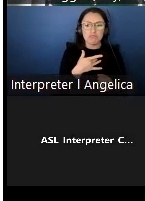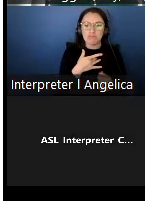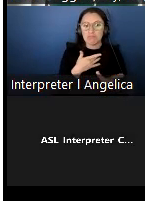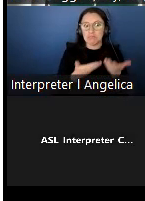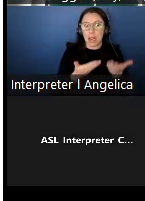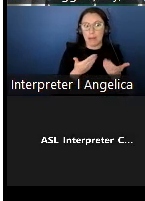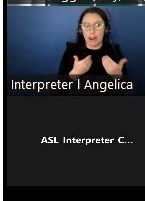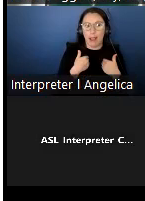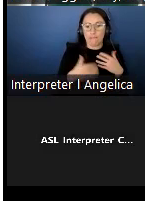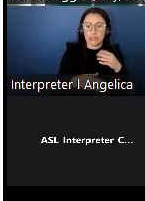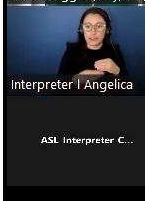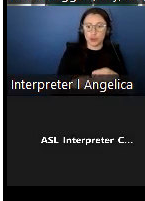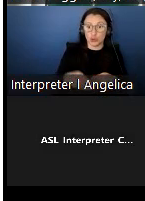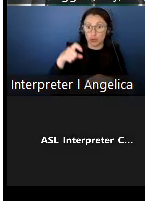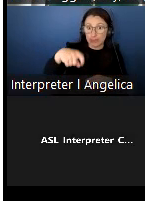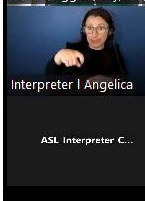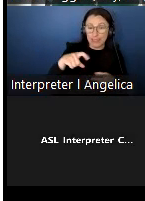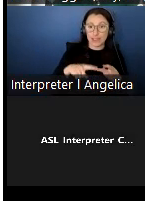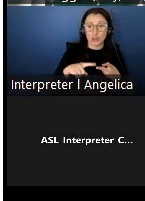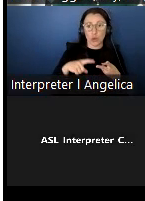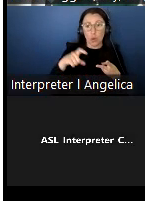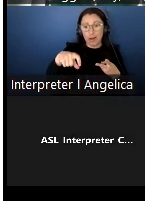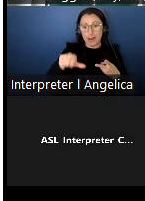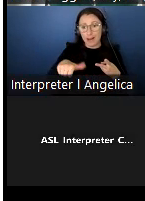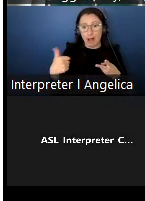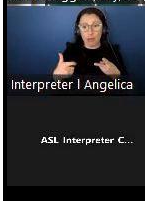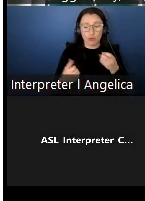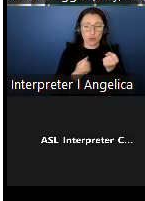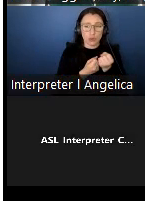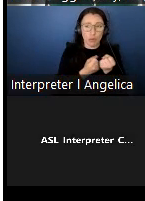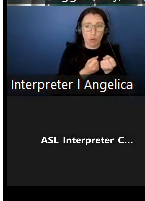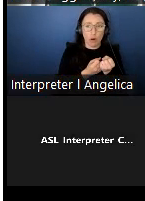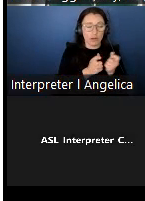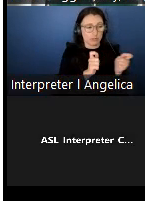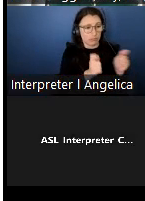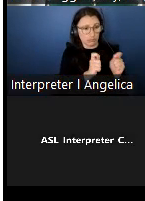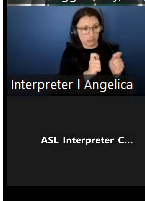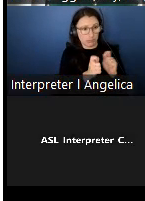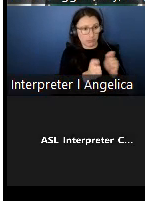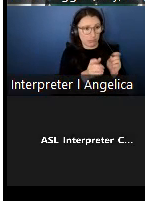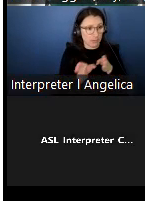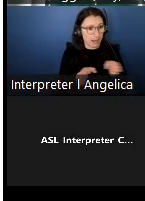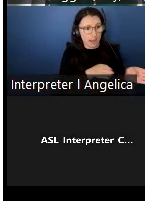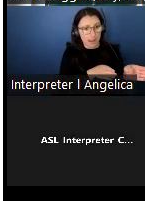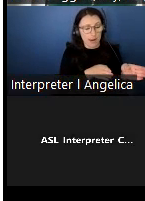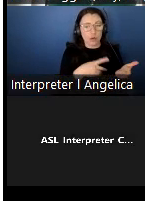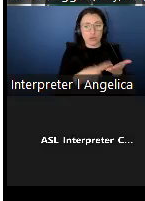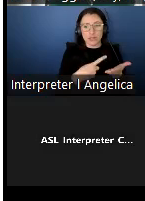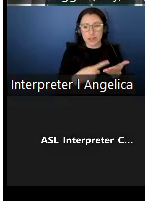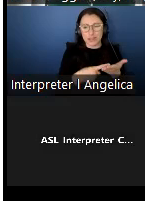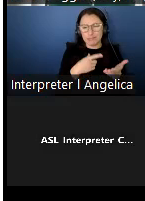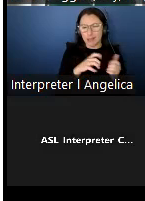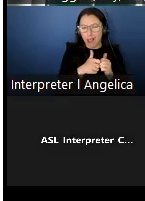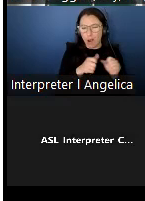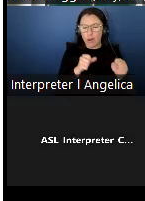needs or need any support making alterations or discussing, how this may need to